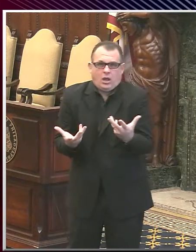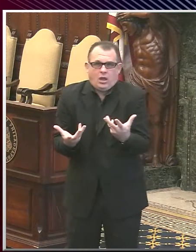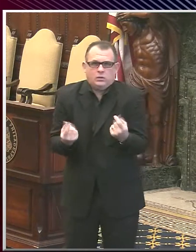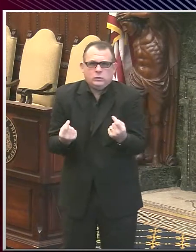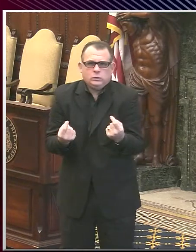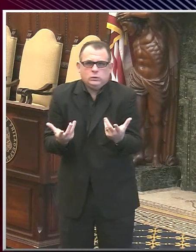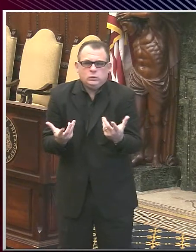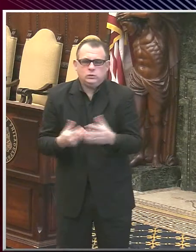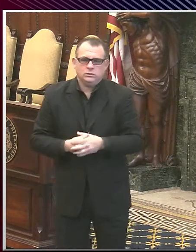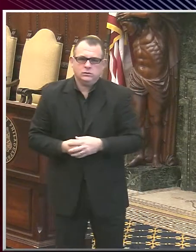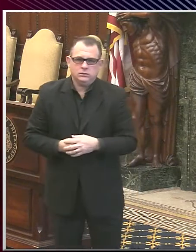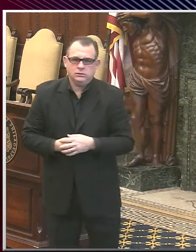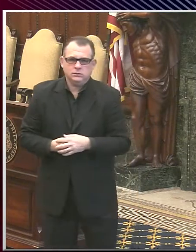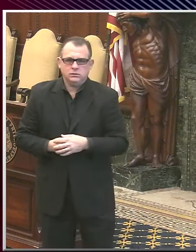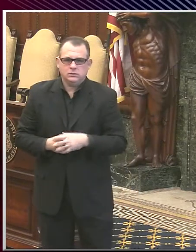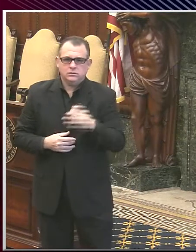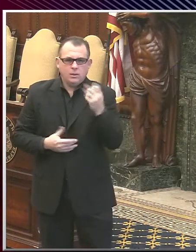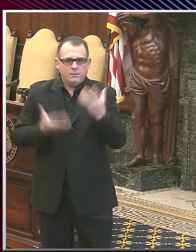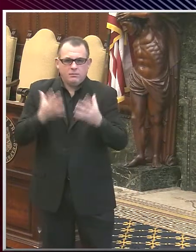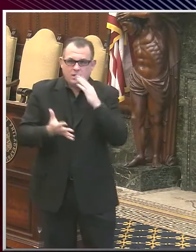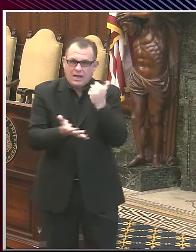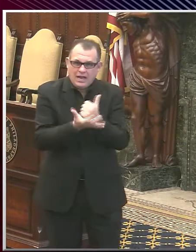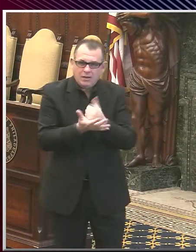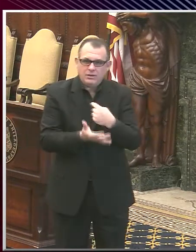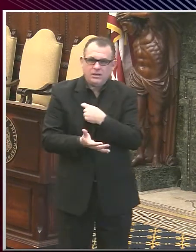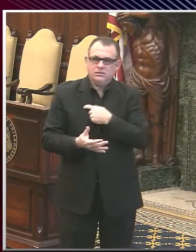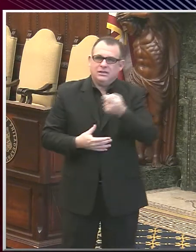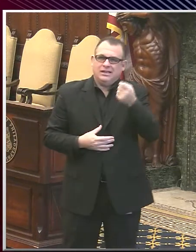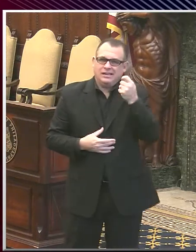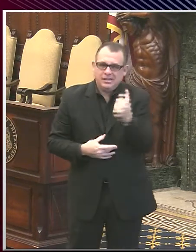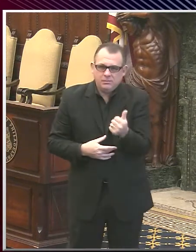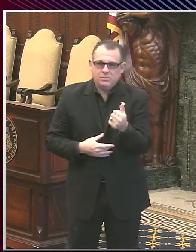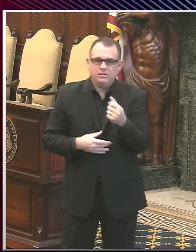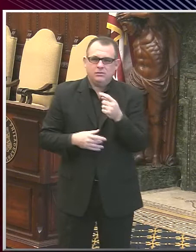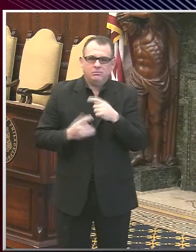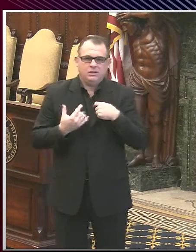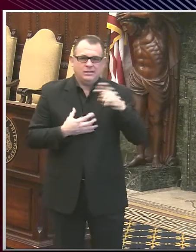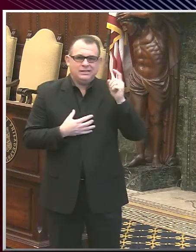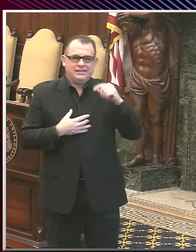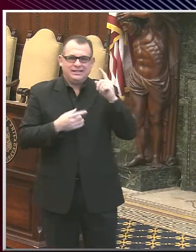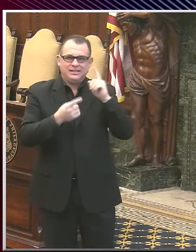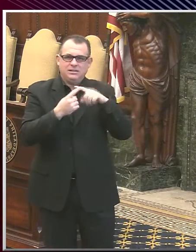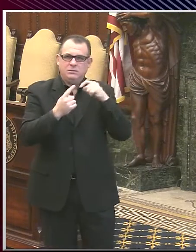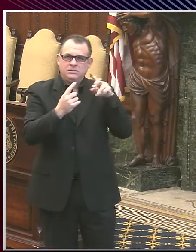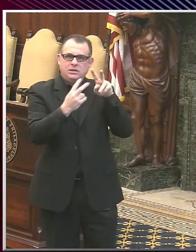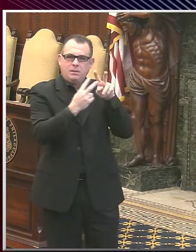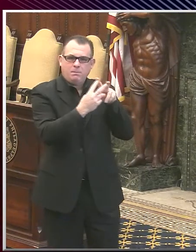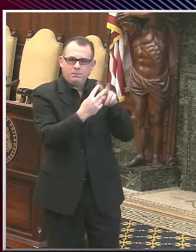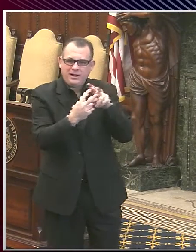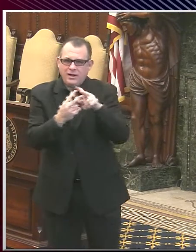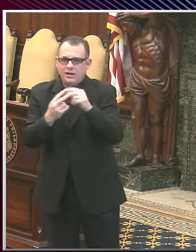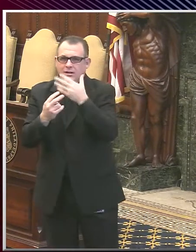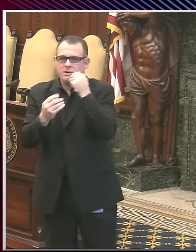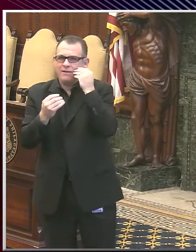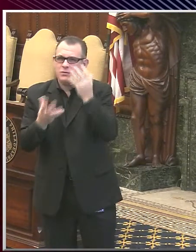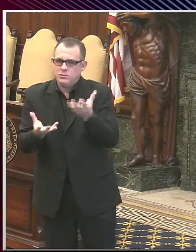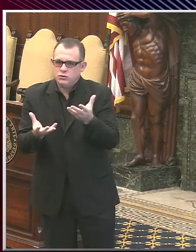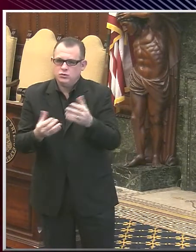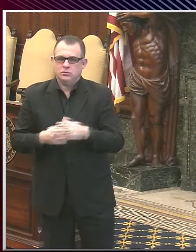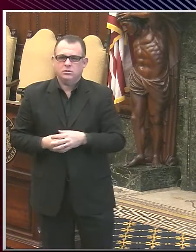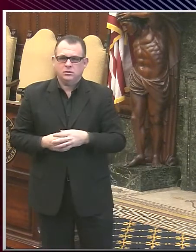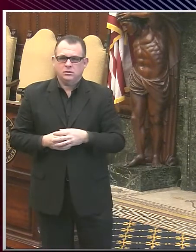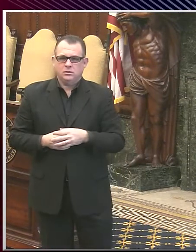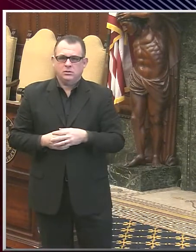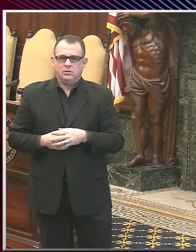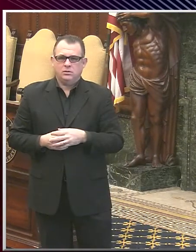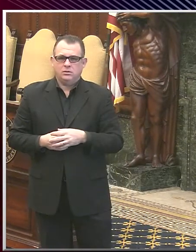come in for the second dose. So it may help us a little bit, but it needs to be paired with much better information than we're getting right now about how